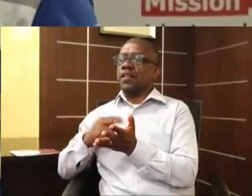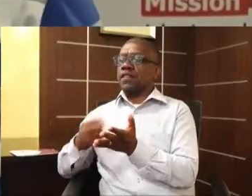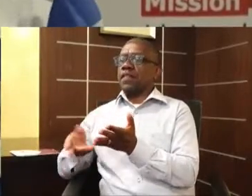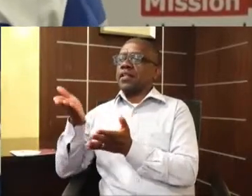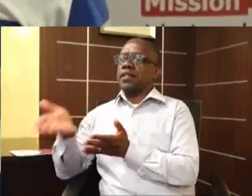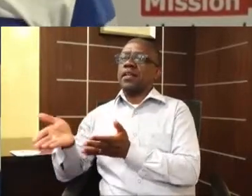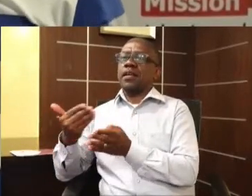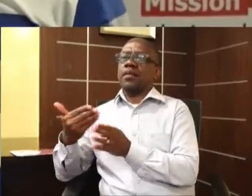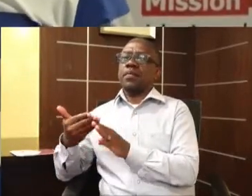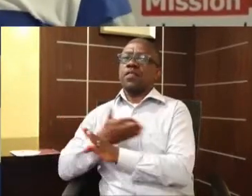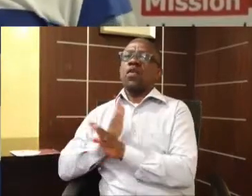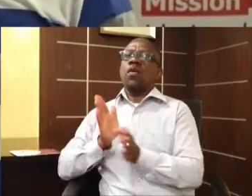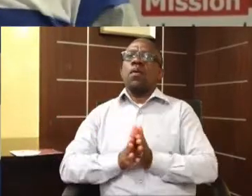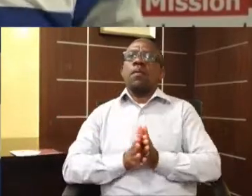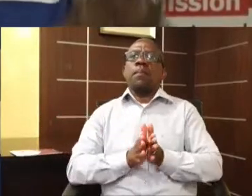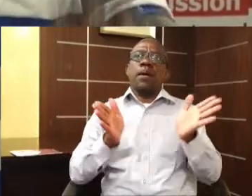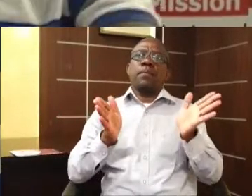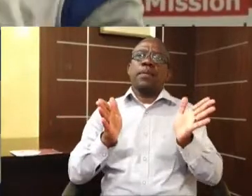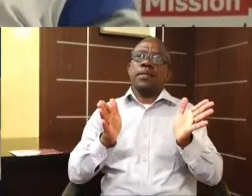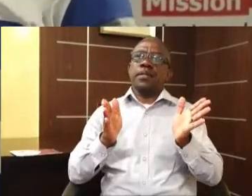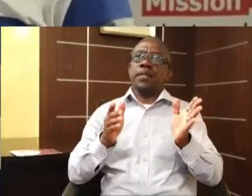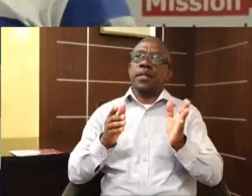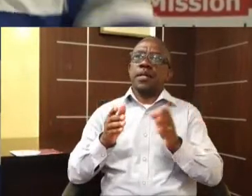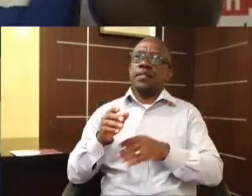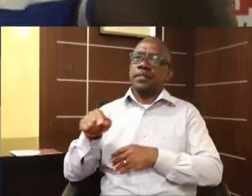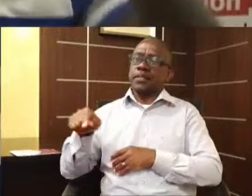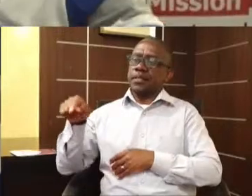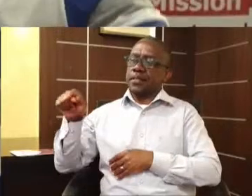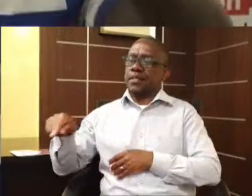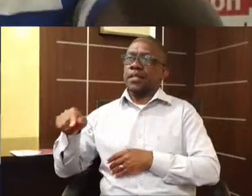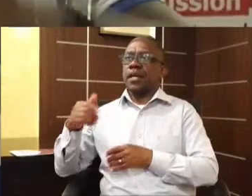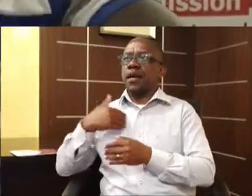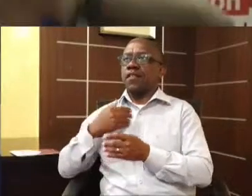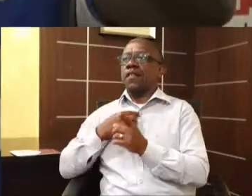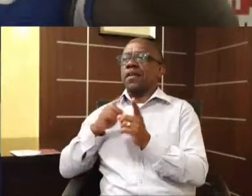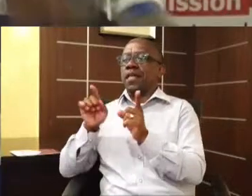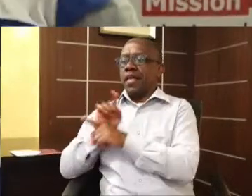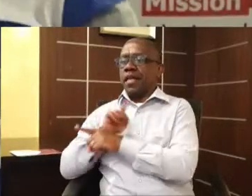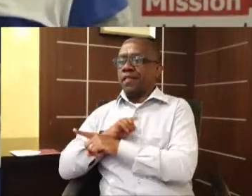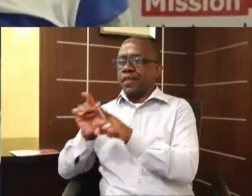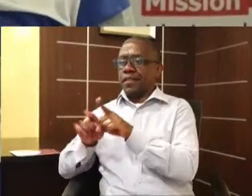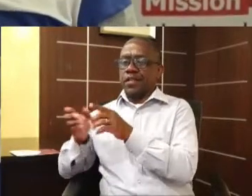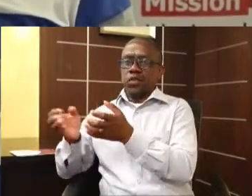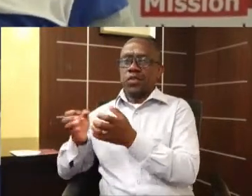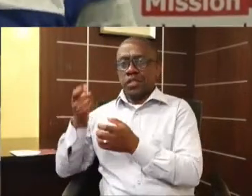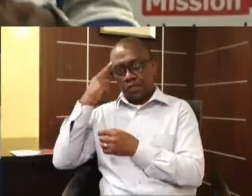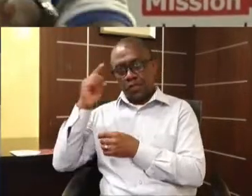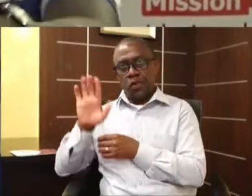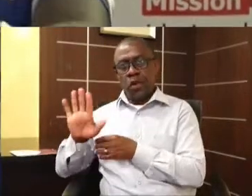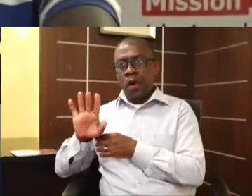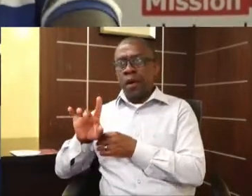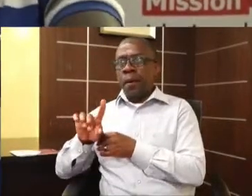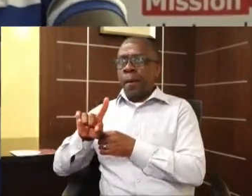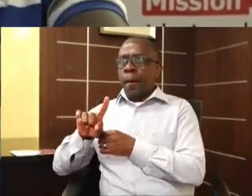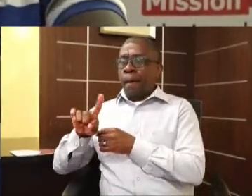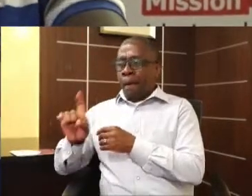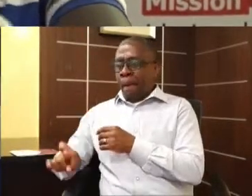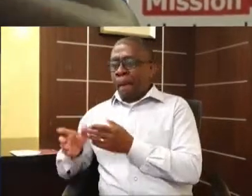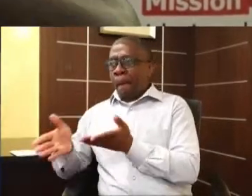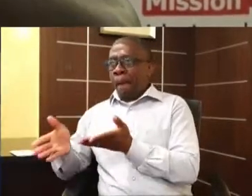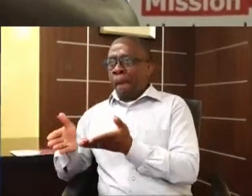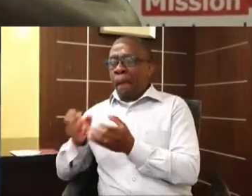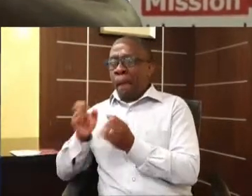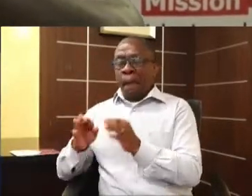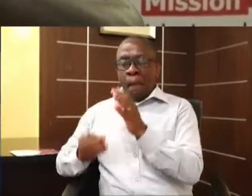public. And inside there, you get everything that you need for your test. So if you want to develop an AI